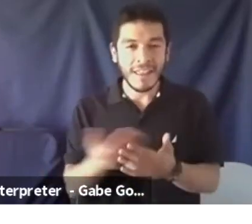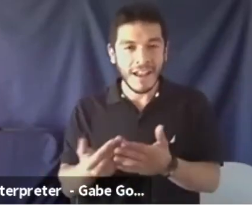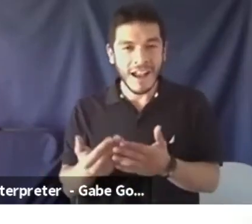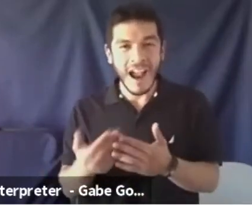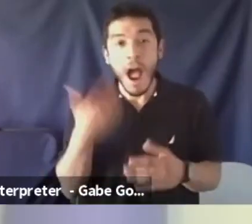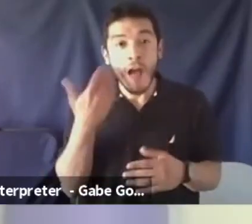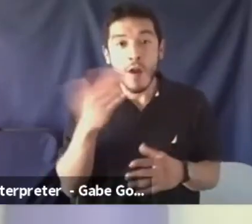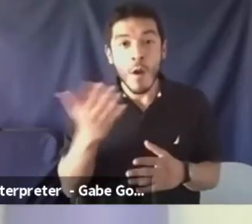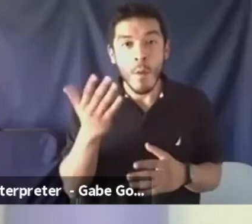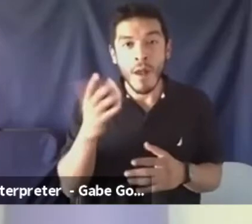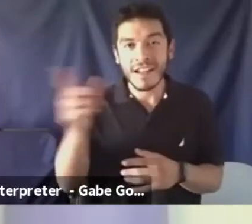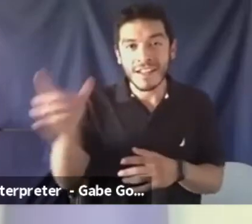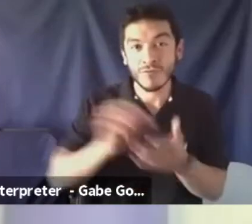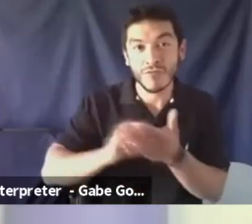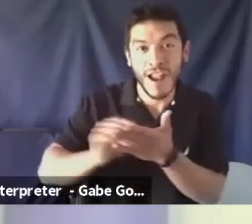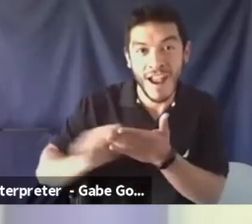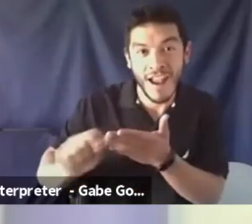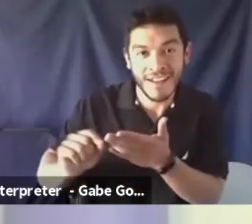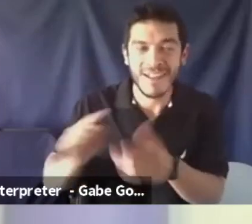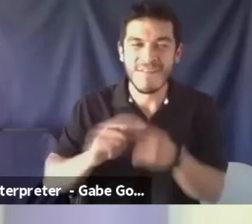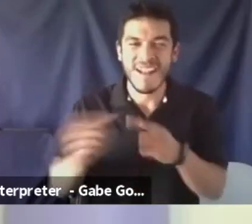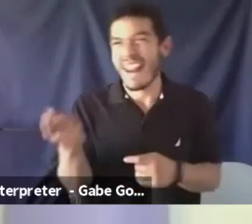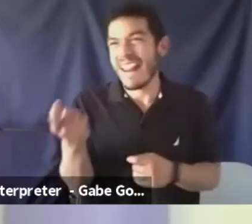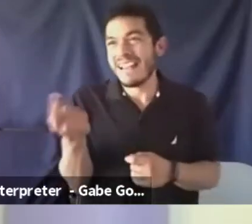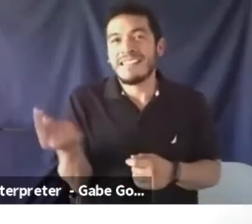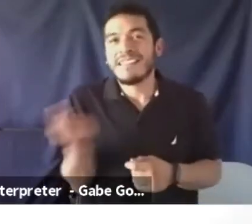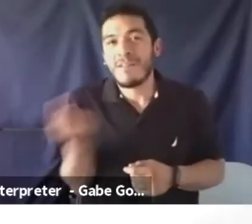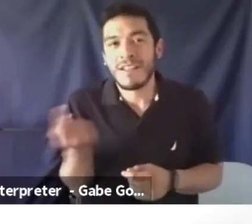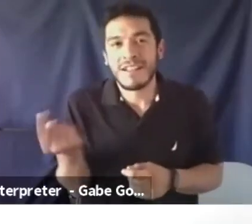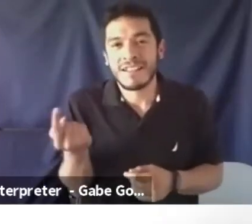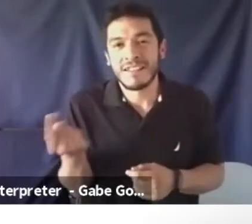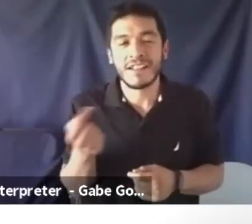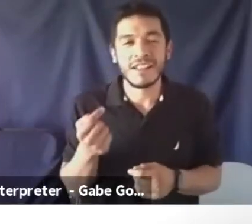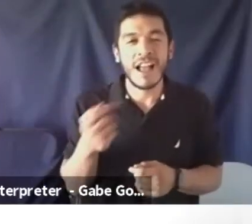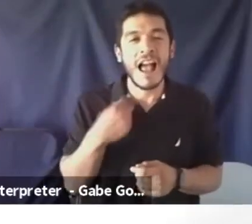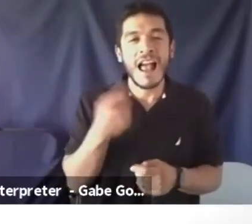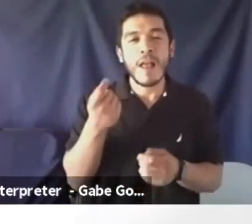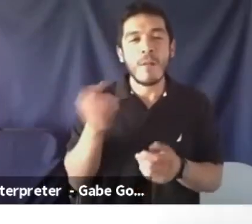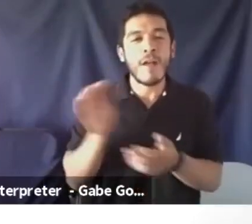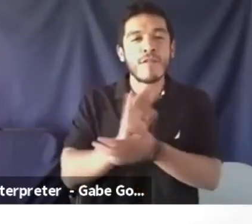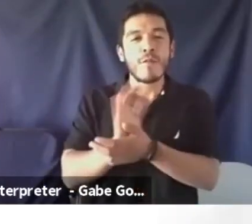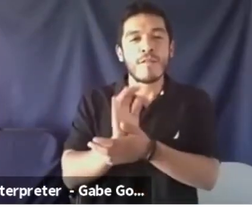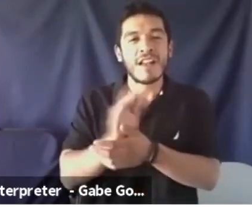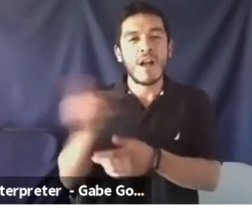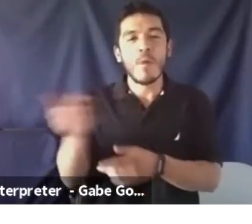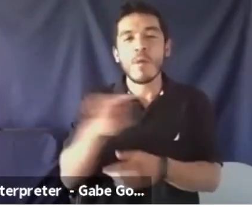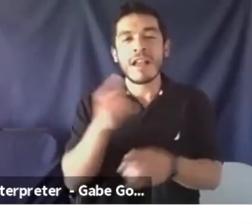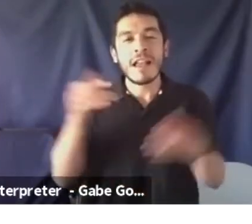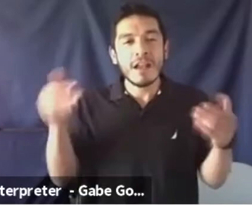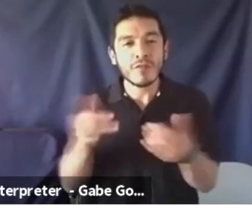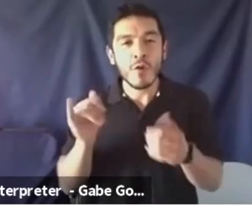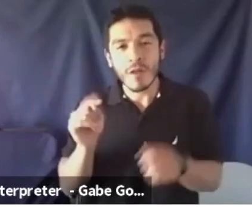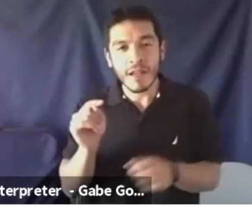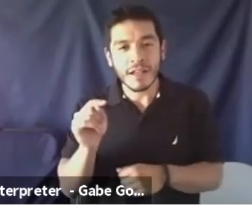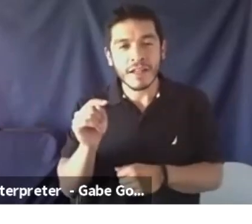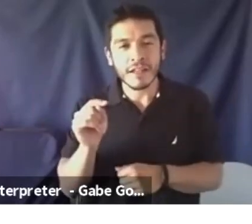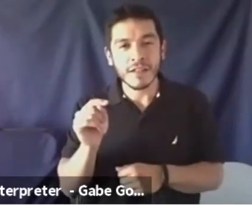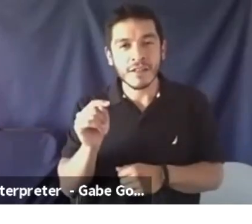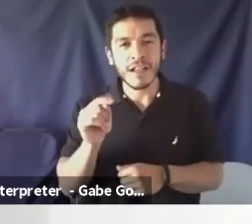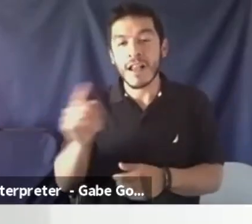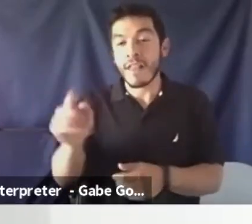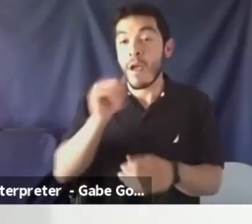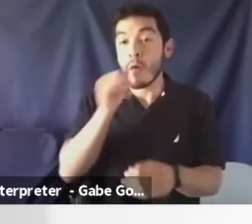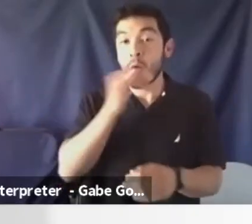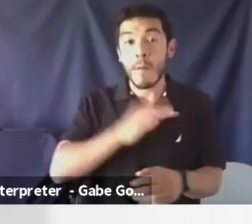kind of like a little something like the women of the movie, like we intro it and then the women of the